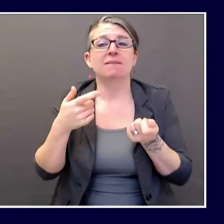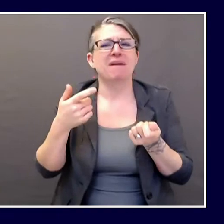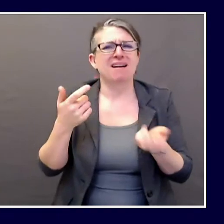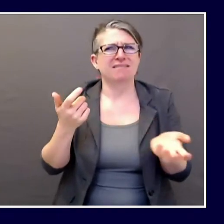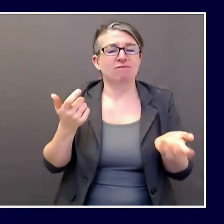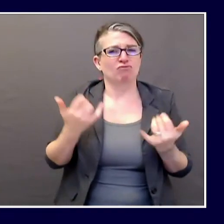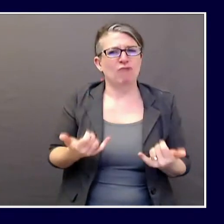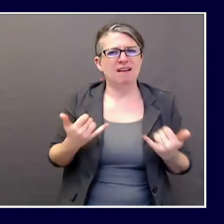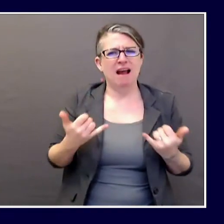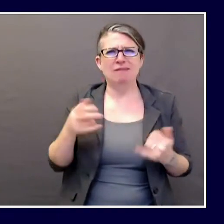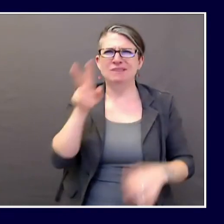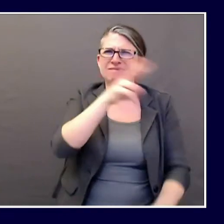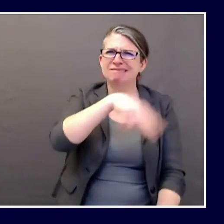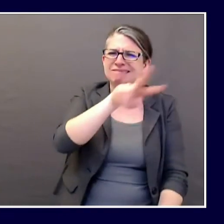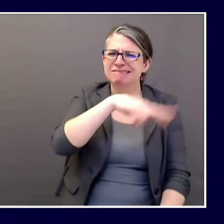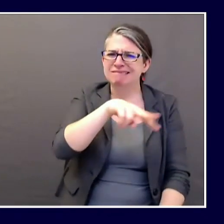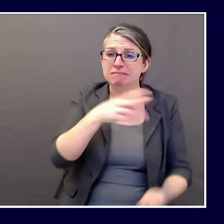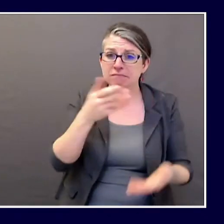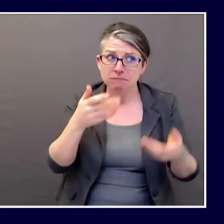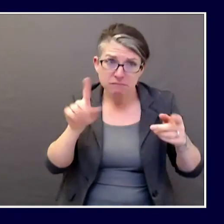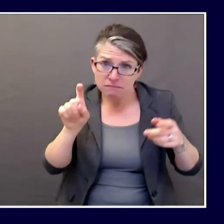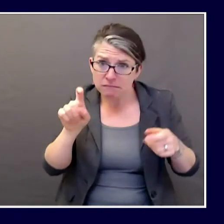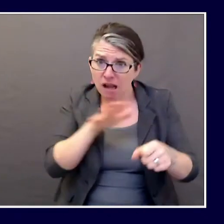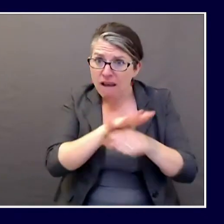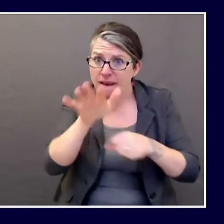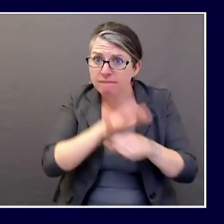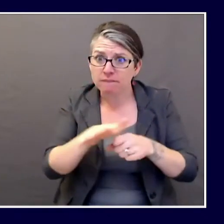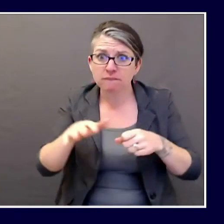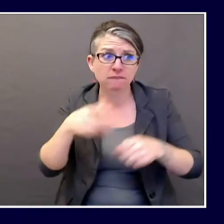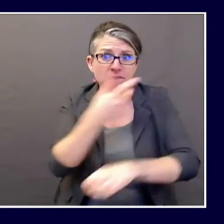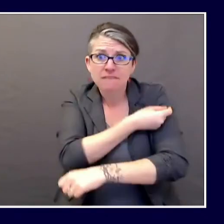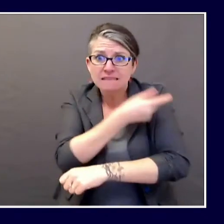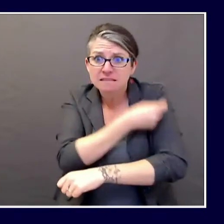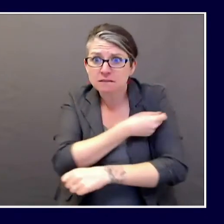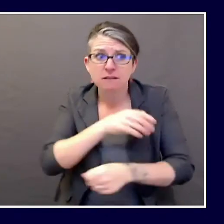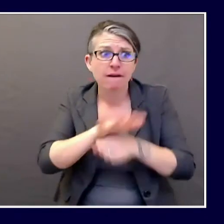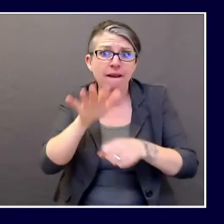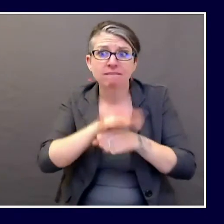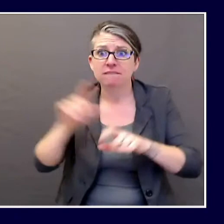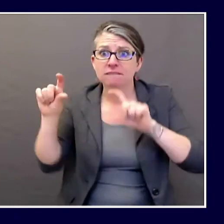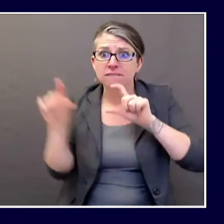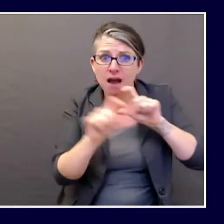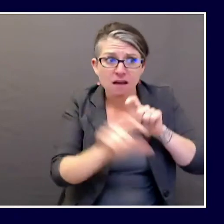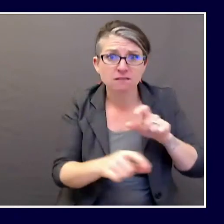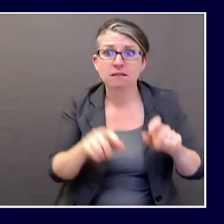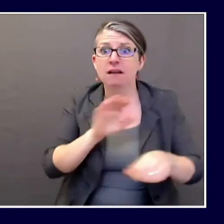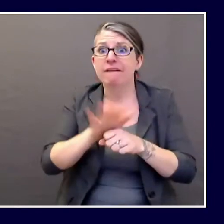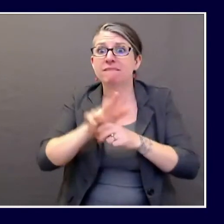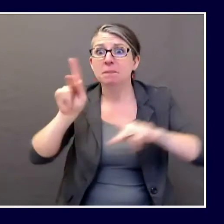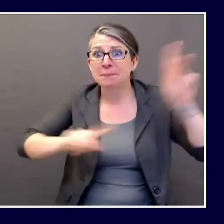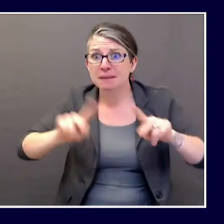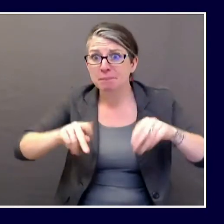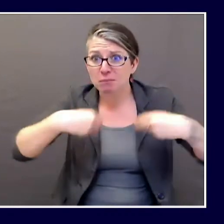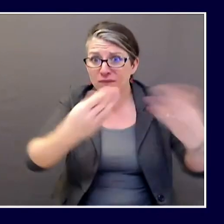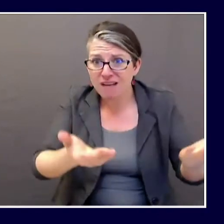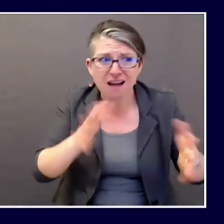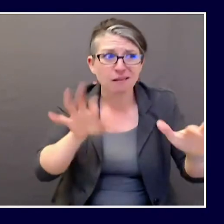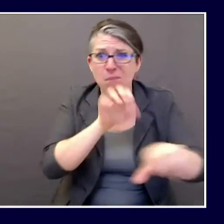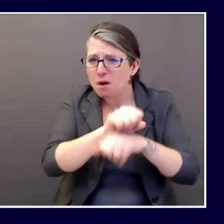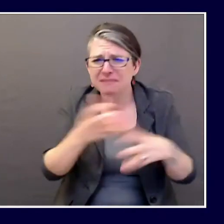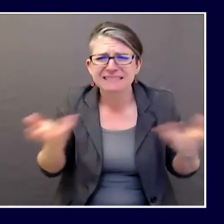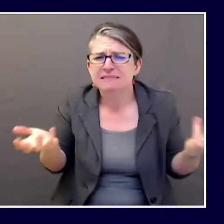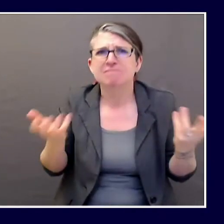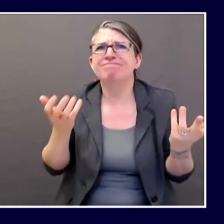be delivered and administered there? And then the other is, do we need to do more about making those